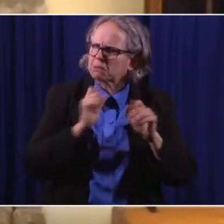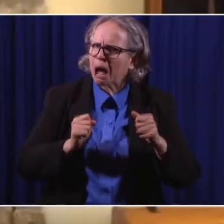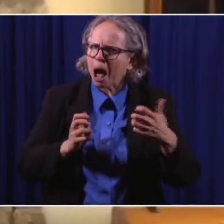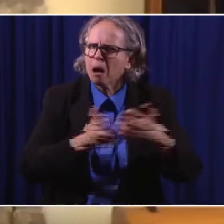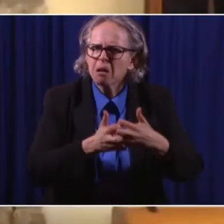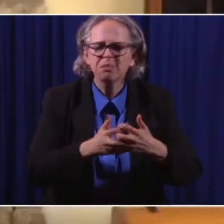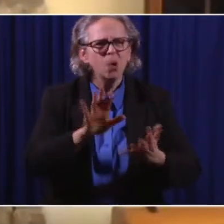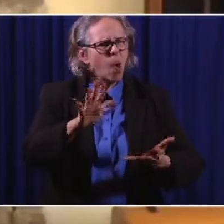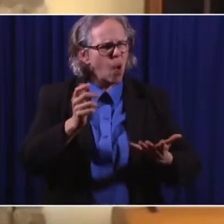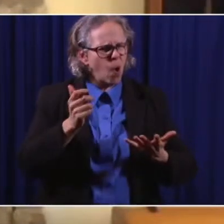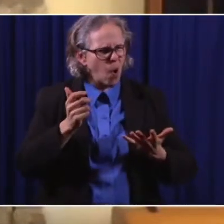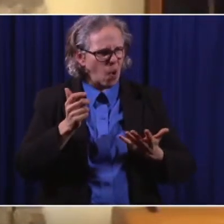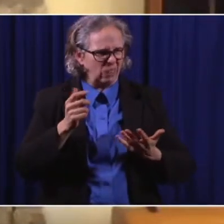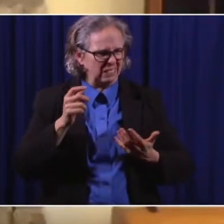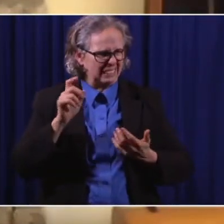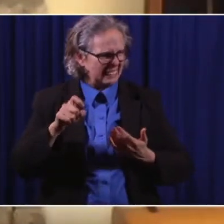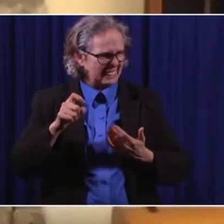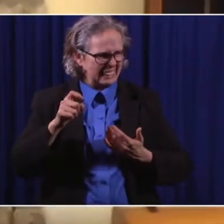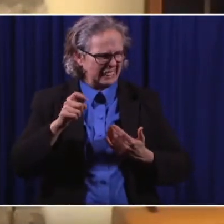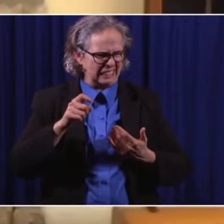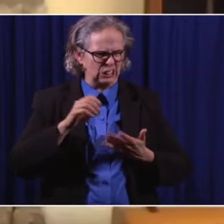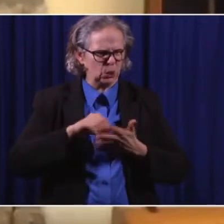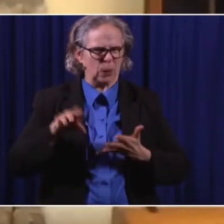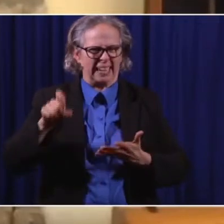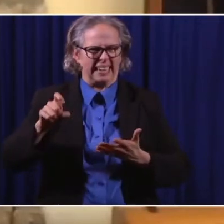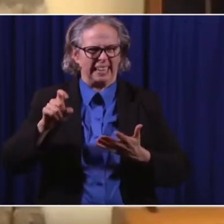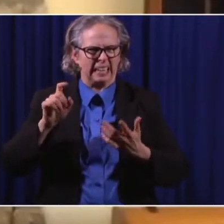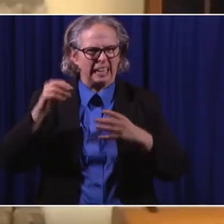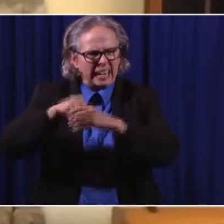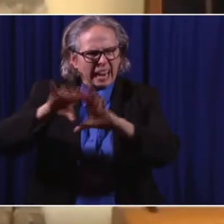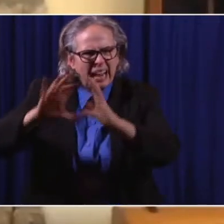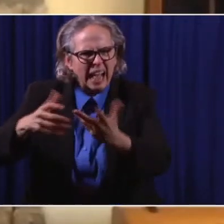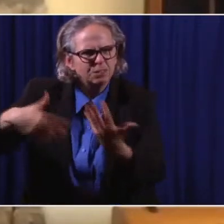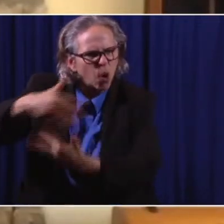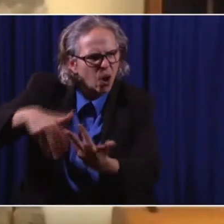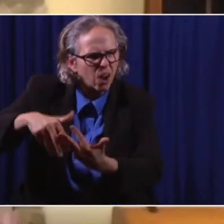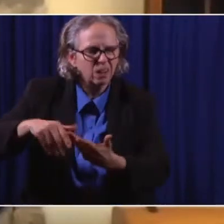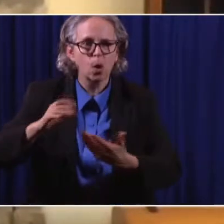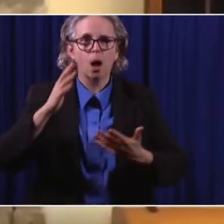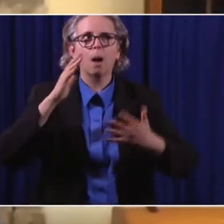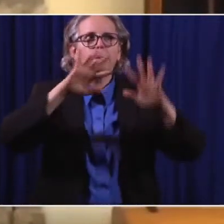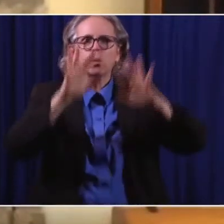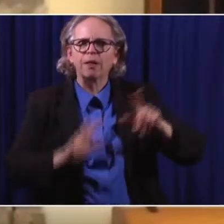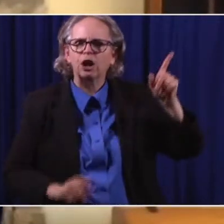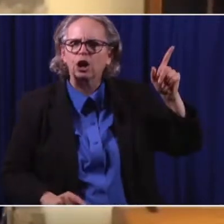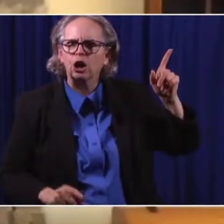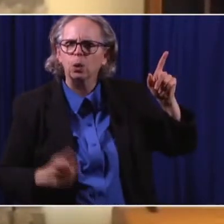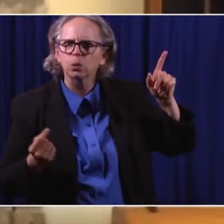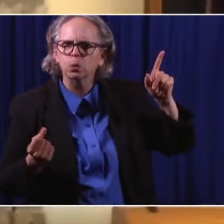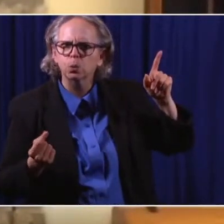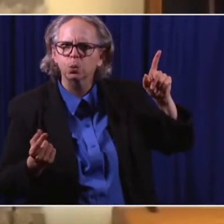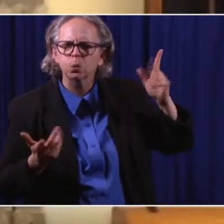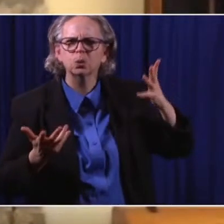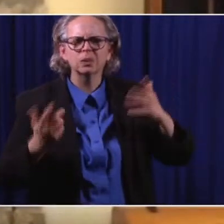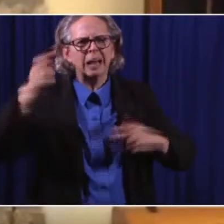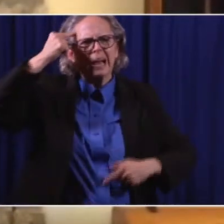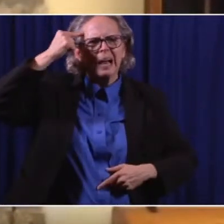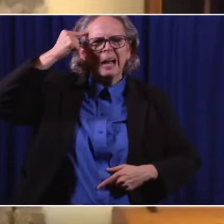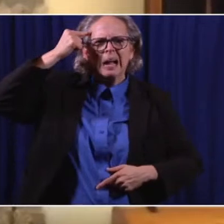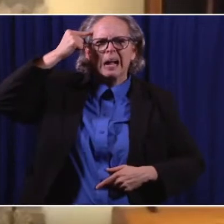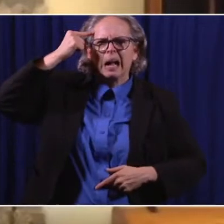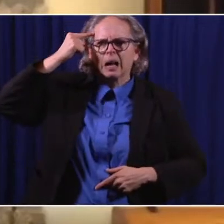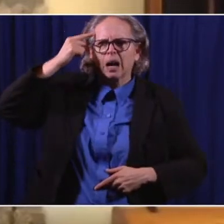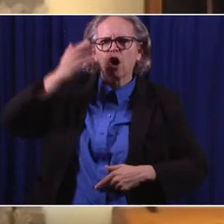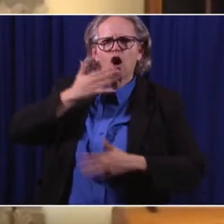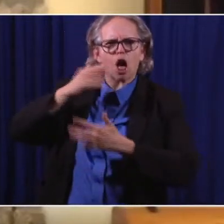in person? What's the weather, and the weather being the color-coded map and being the number of cases that we've got.